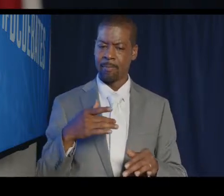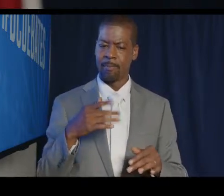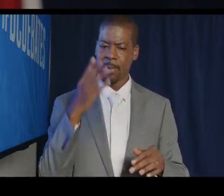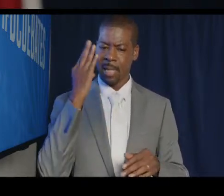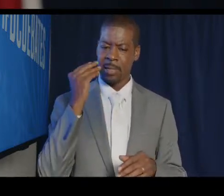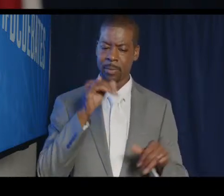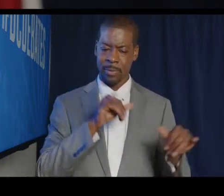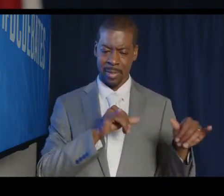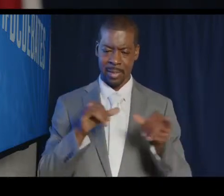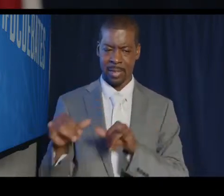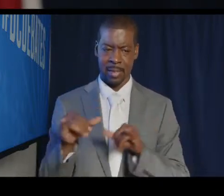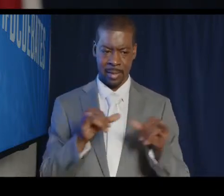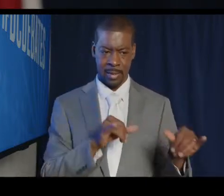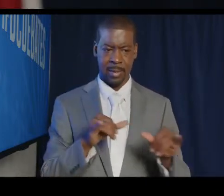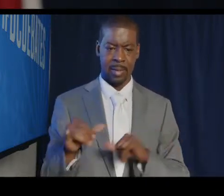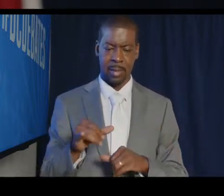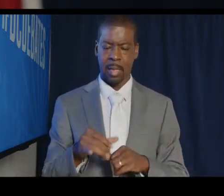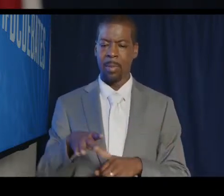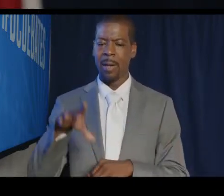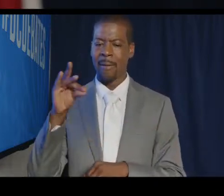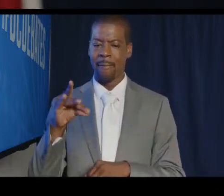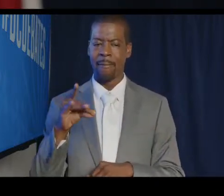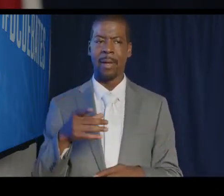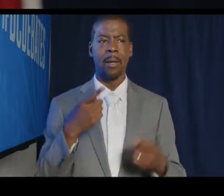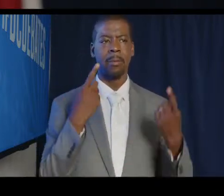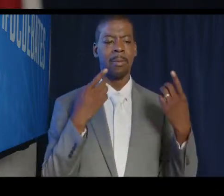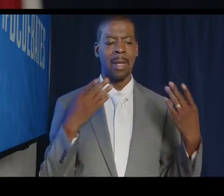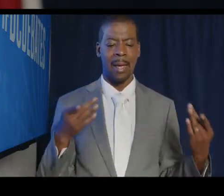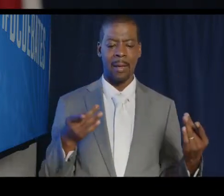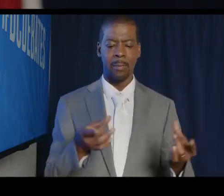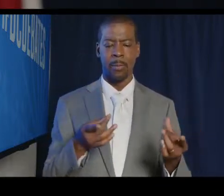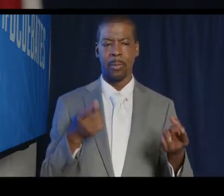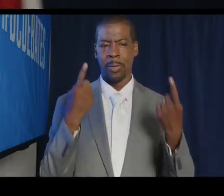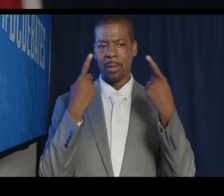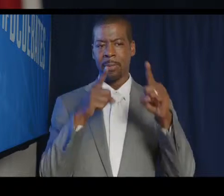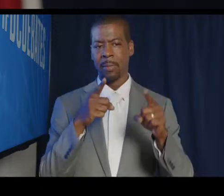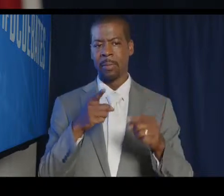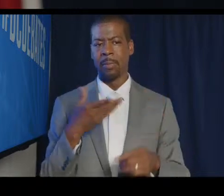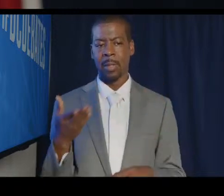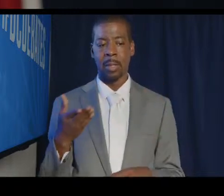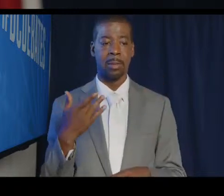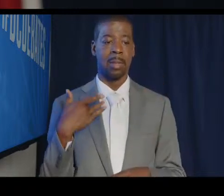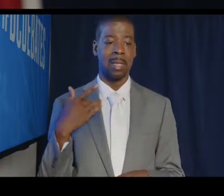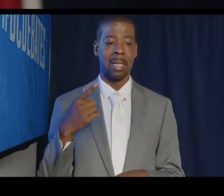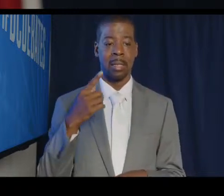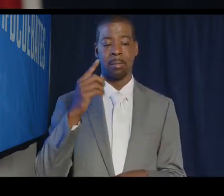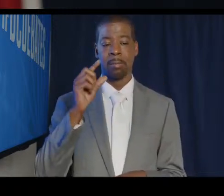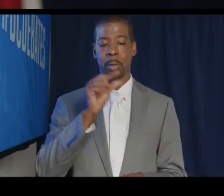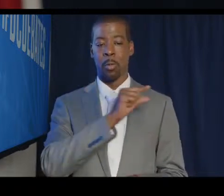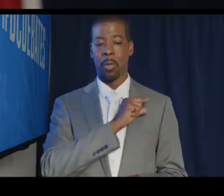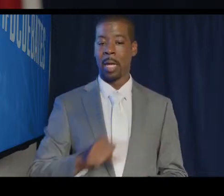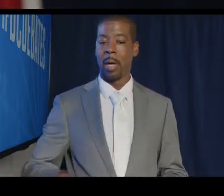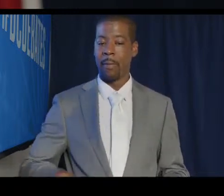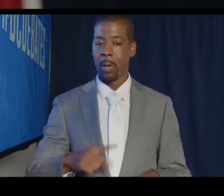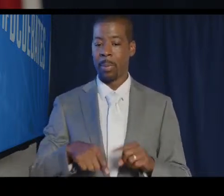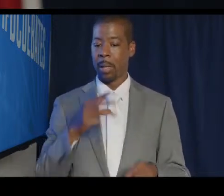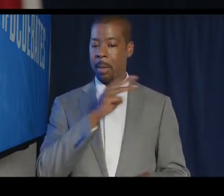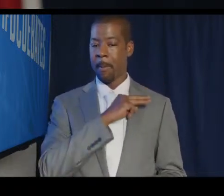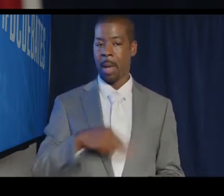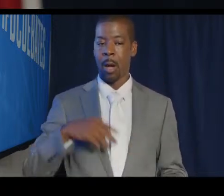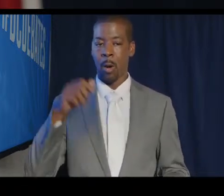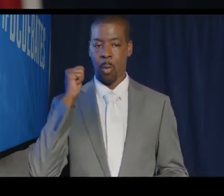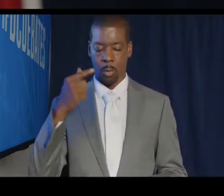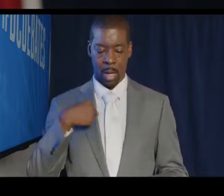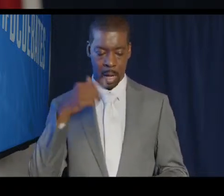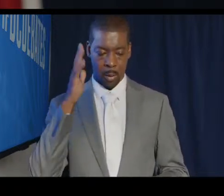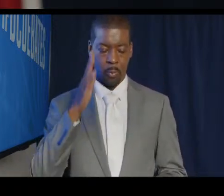of millions of dollars by finding efficiencies. Now, those efforts are usually led by a governor. Since our mayor isn't going to lead it, I'm leading it. But I know that we